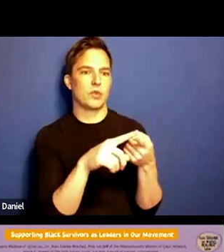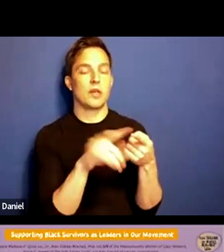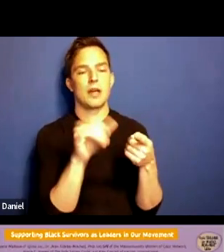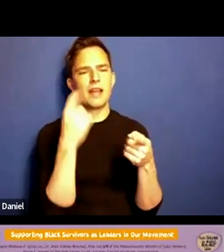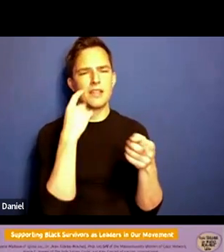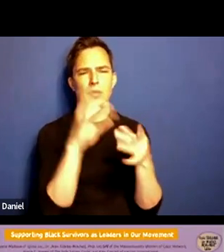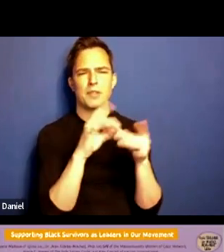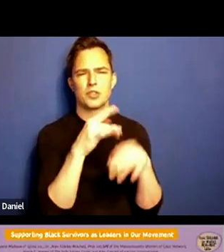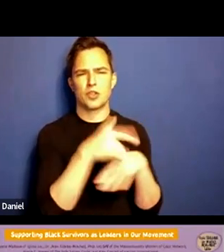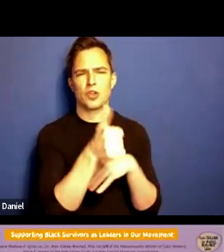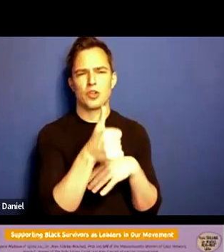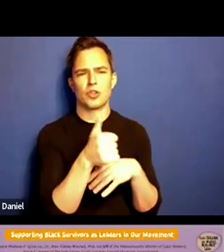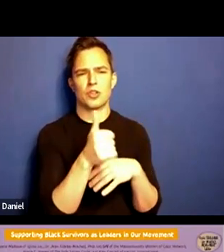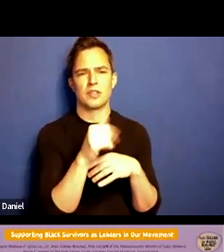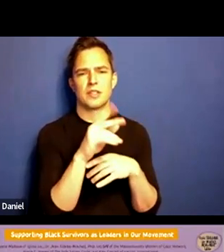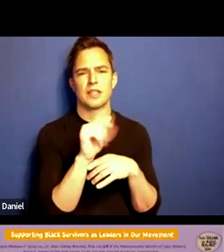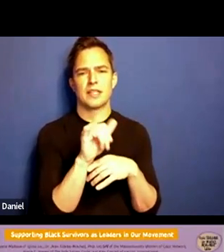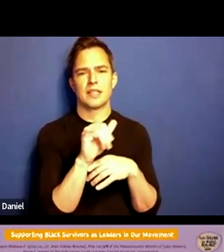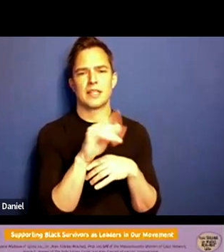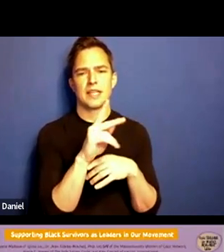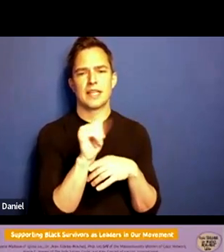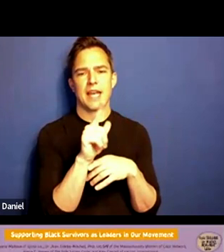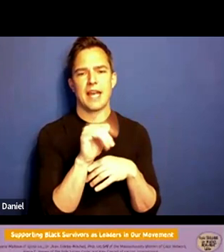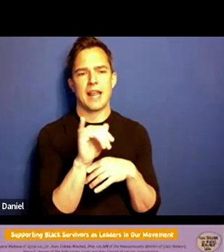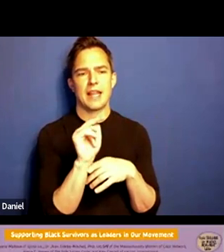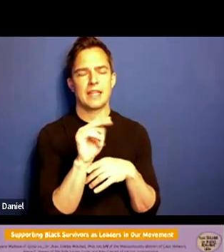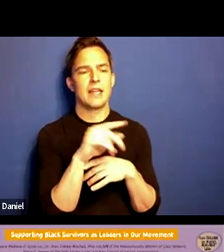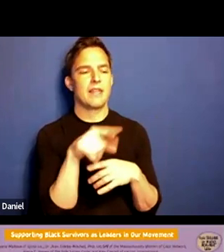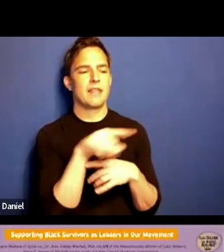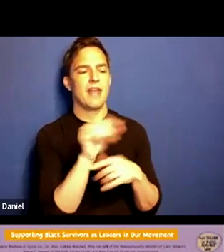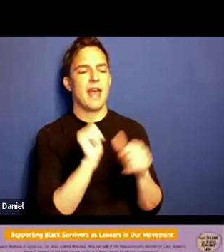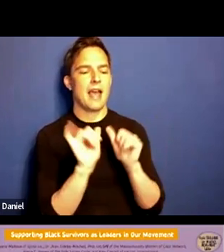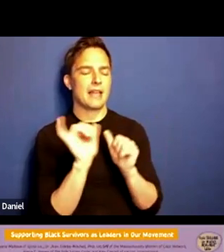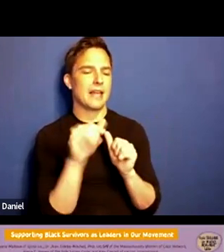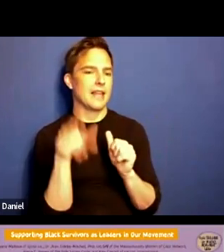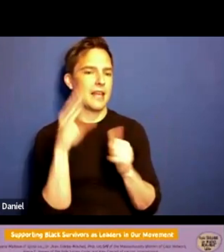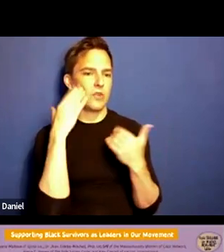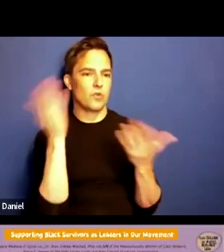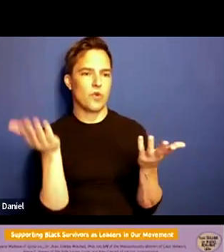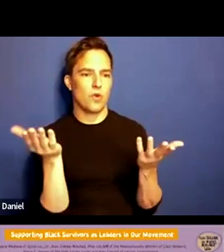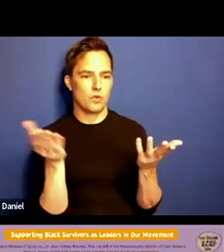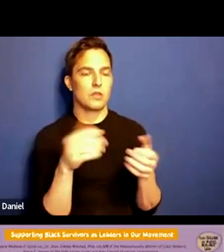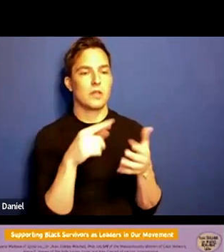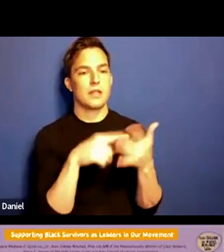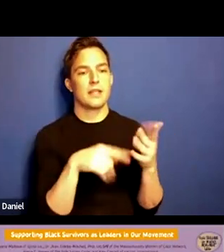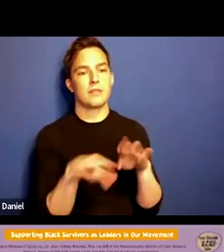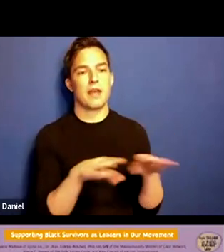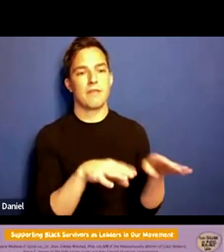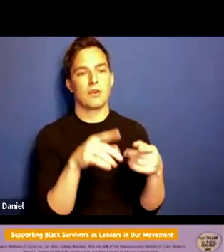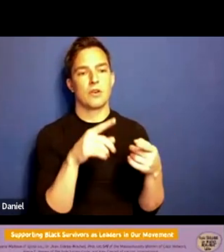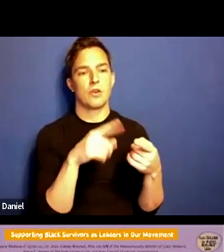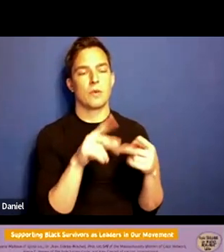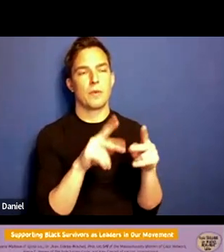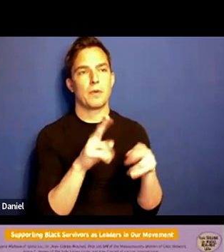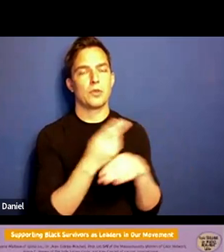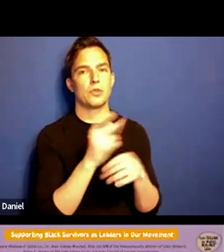earlier, Catalin, about them acting like they don't know, those behaviors that, when people use certain language